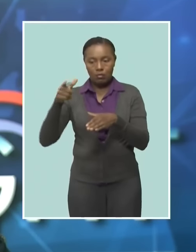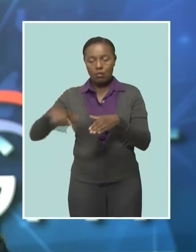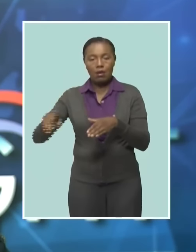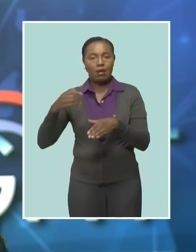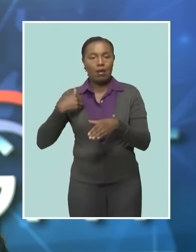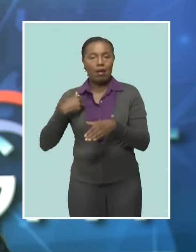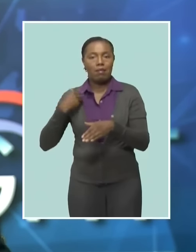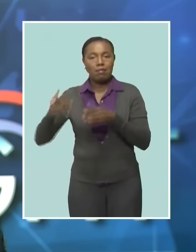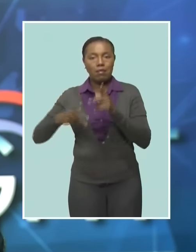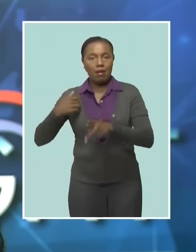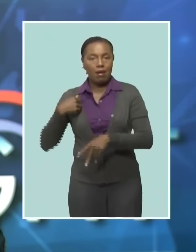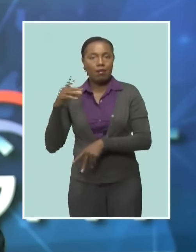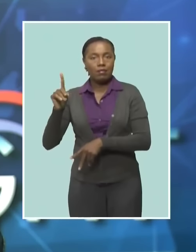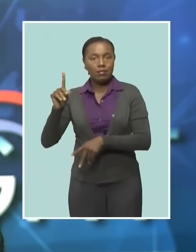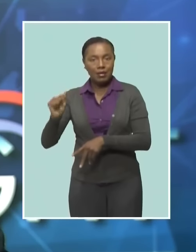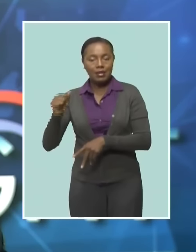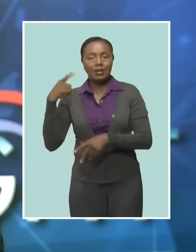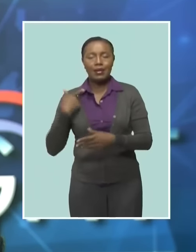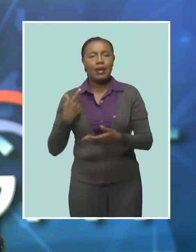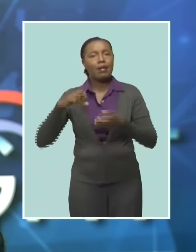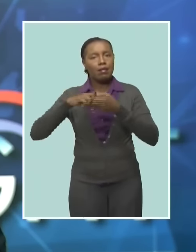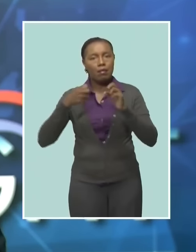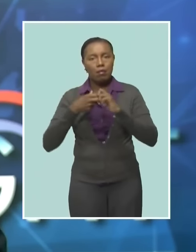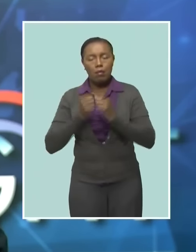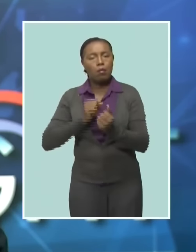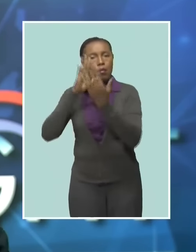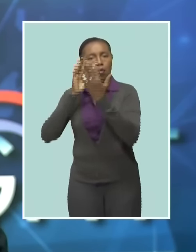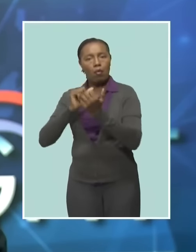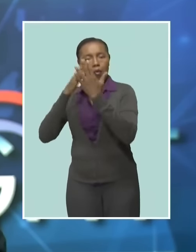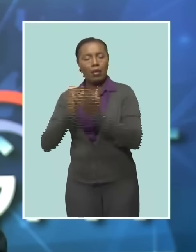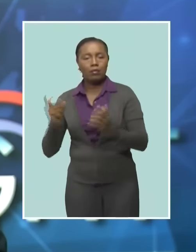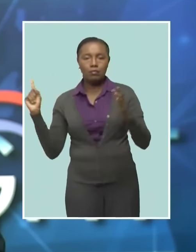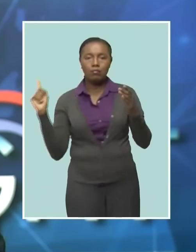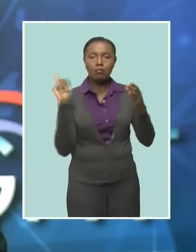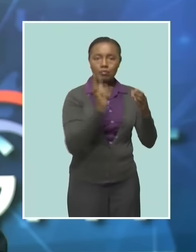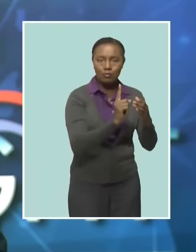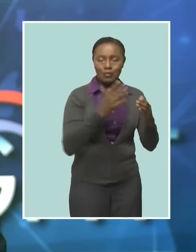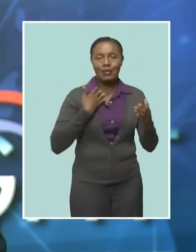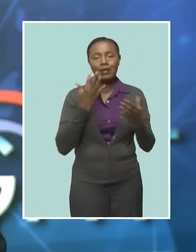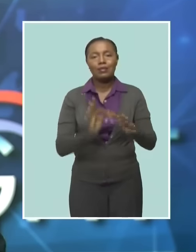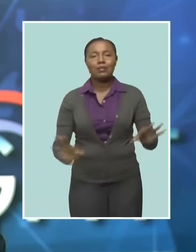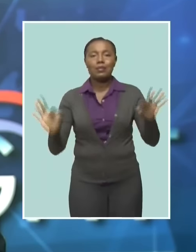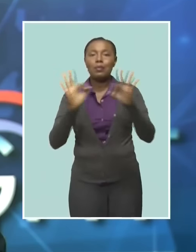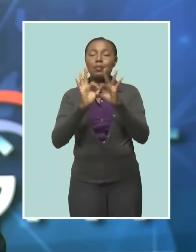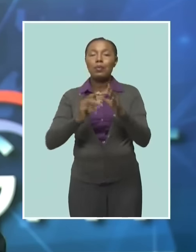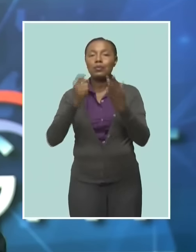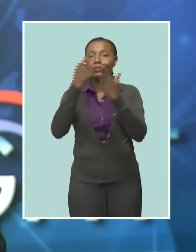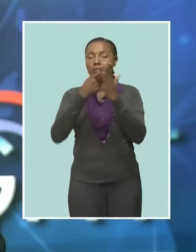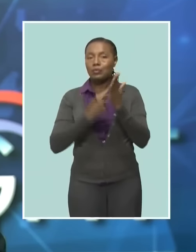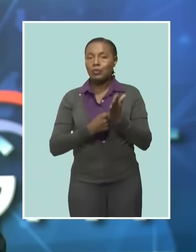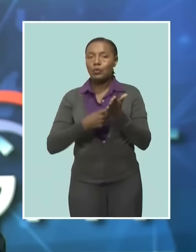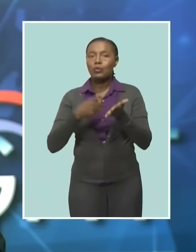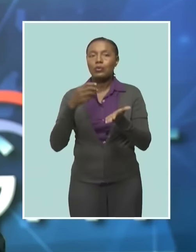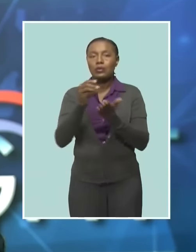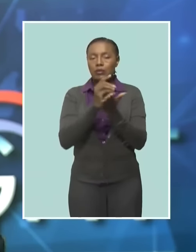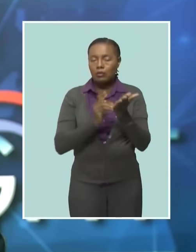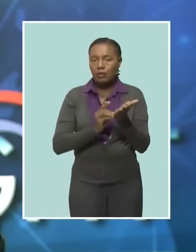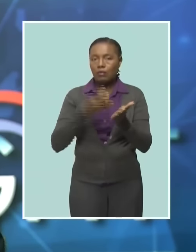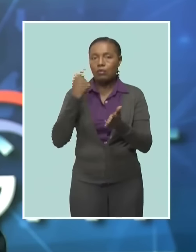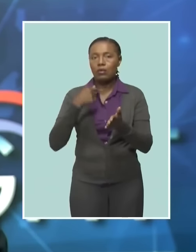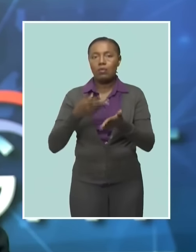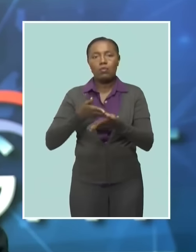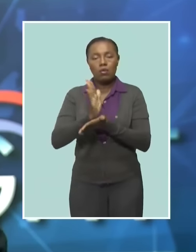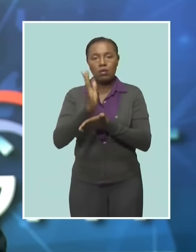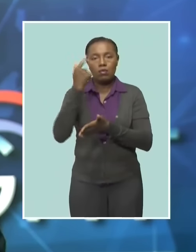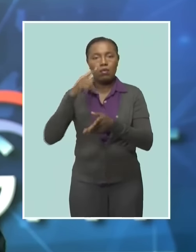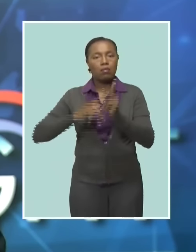recourse regarding some of the issues they face. This is one of the essential measures included in the draft Rights of Persons with Disabilities